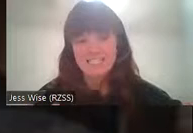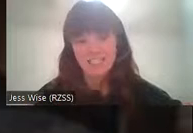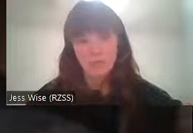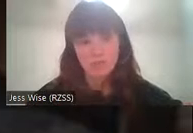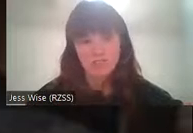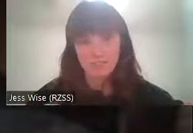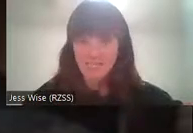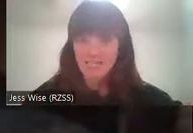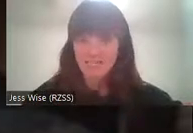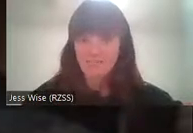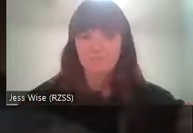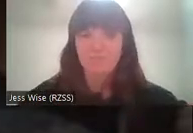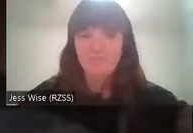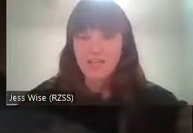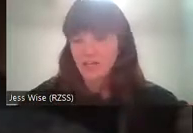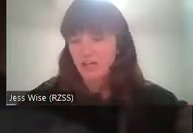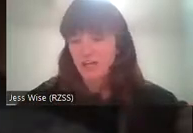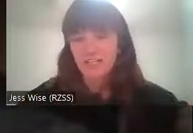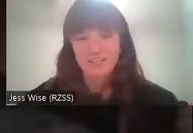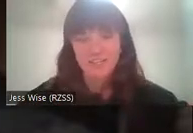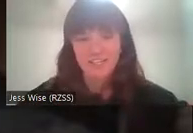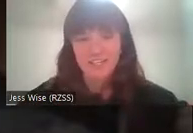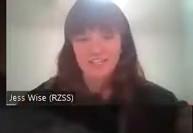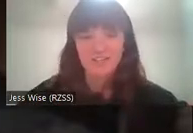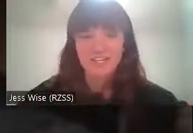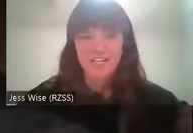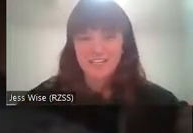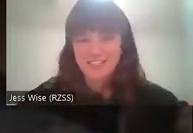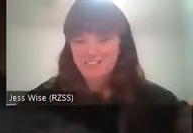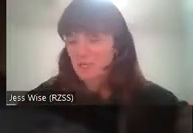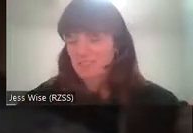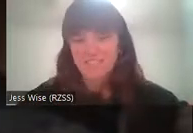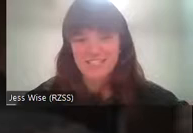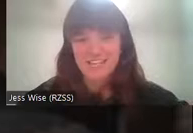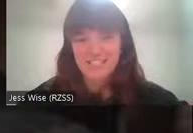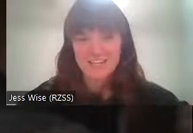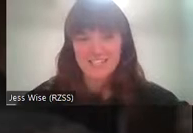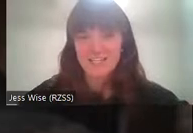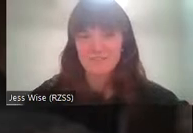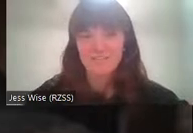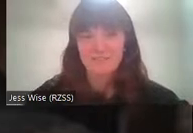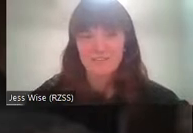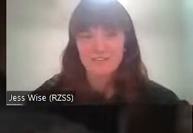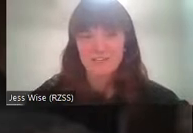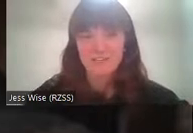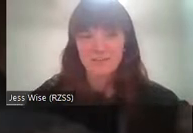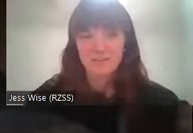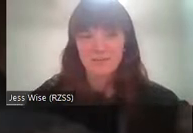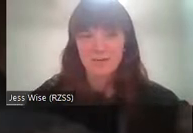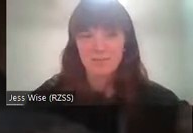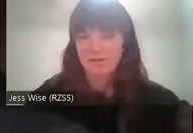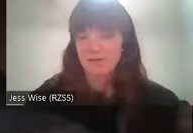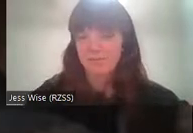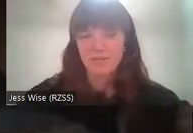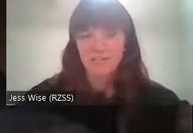aren't guessing at wants and needs. So I'm going to give you another sort of couple of seconds to get started, and then I'm going to give you a scenario